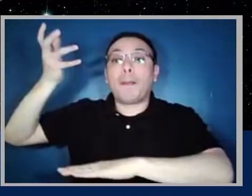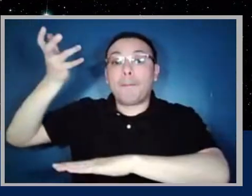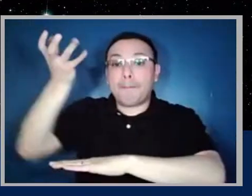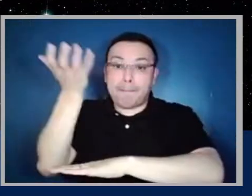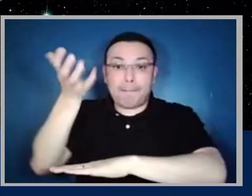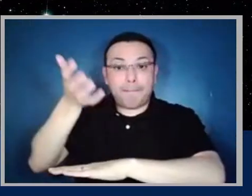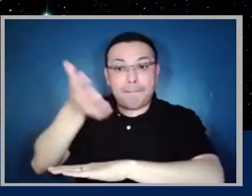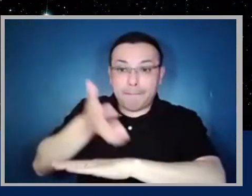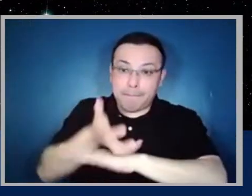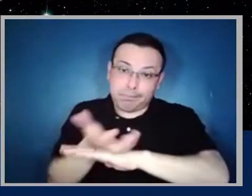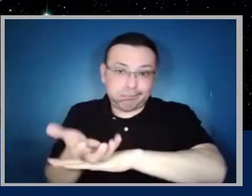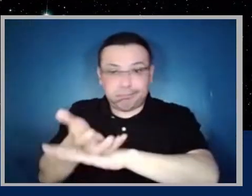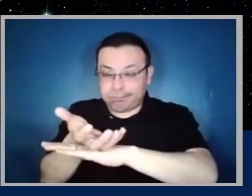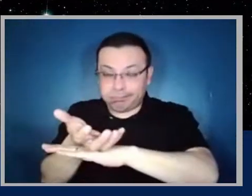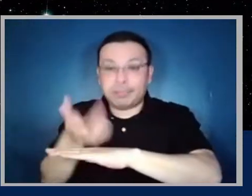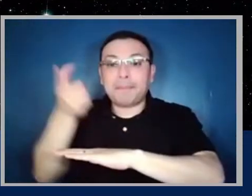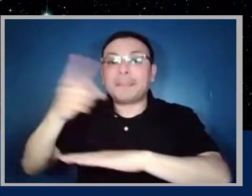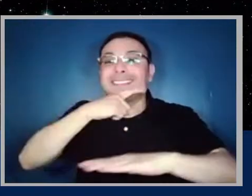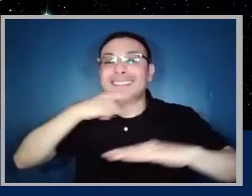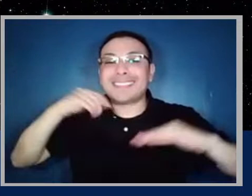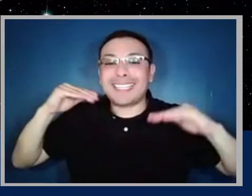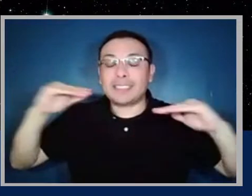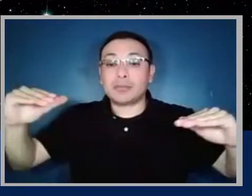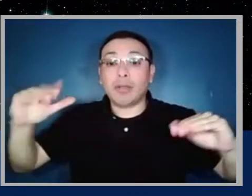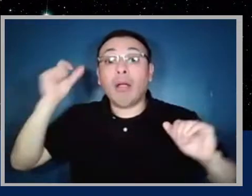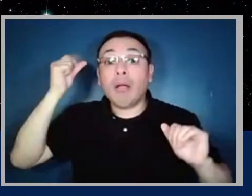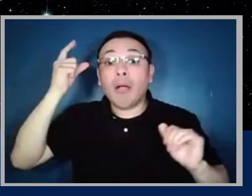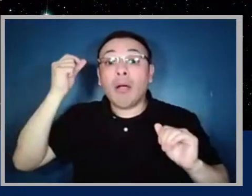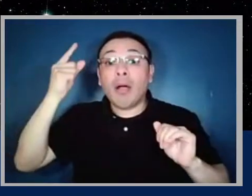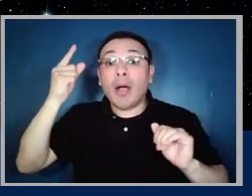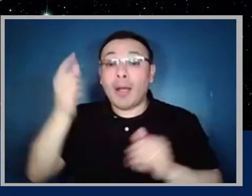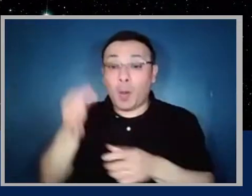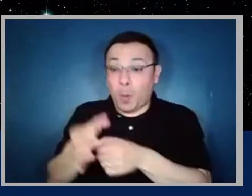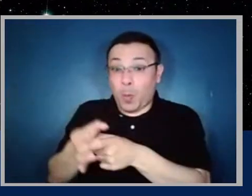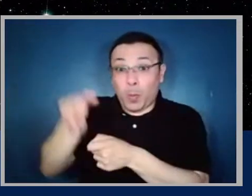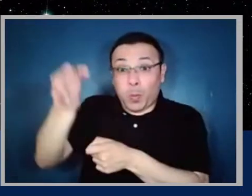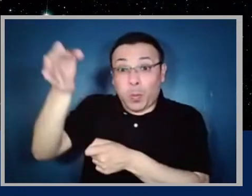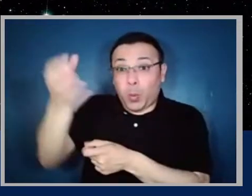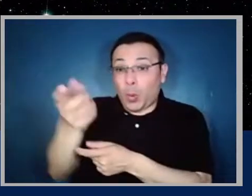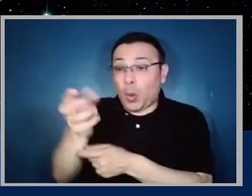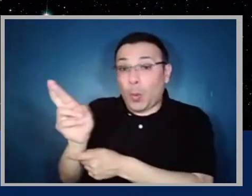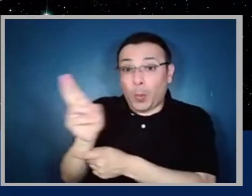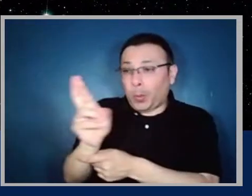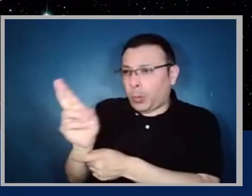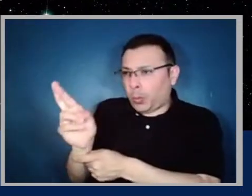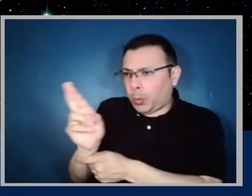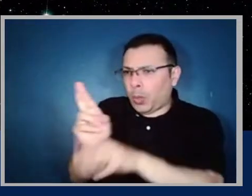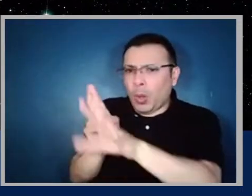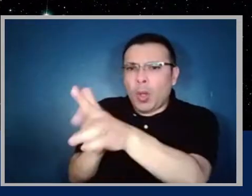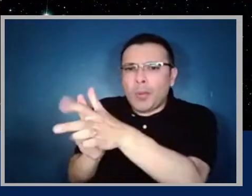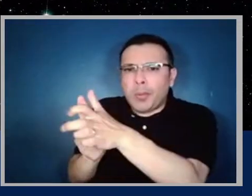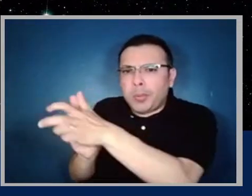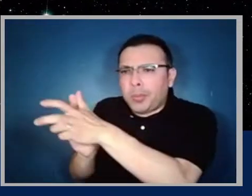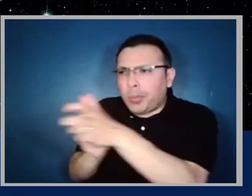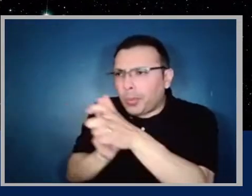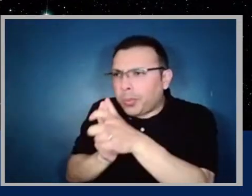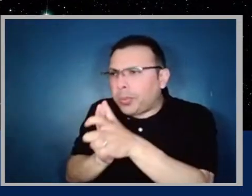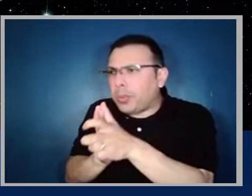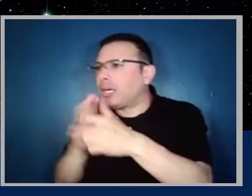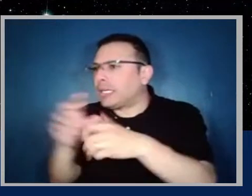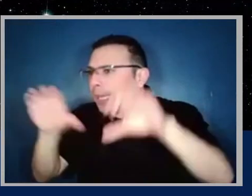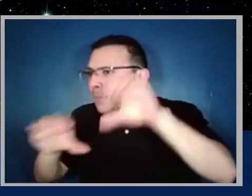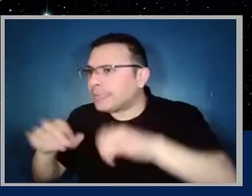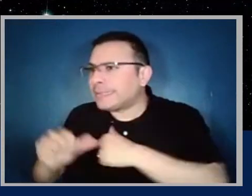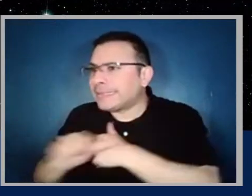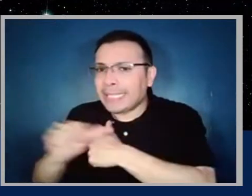type of sniffer tests, but they get to walk around it instead of having to be on a boat. And then they cover the capsule to make sure that they